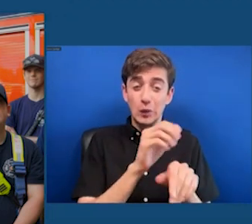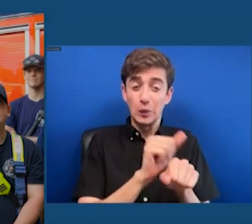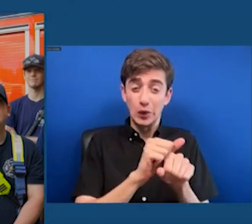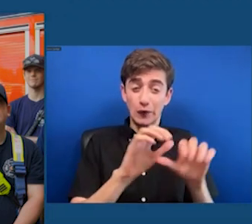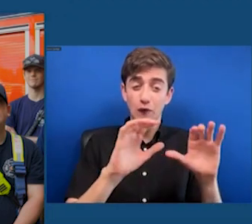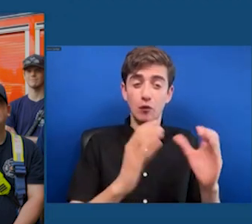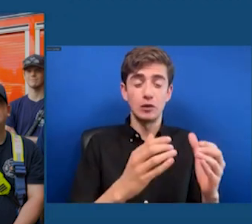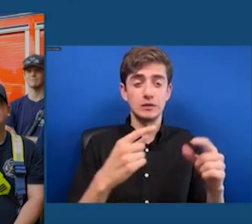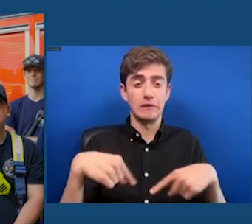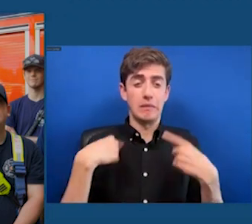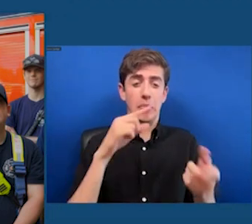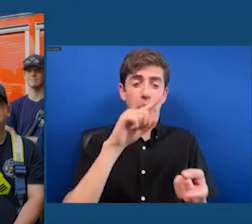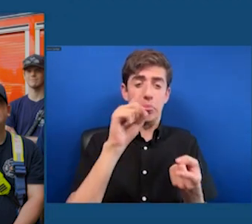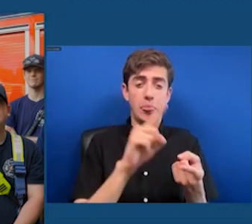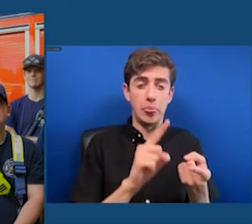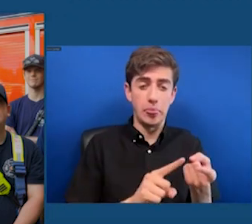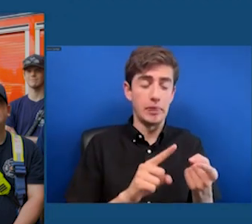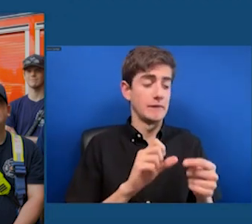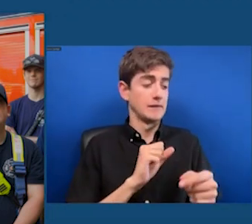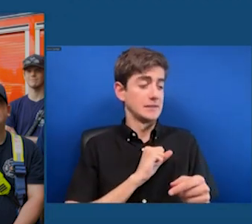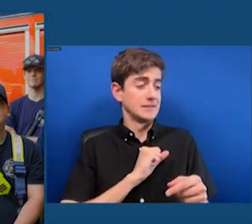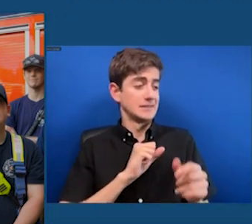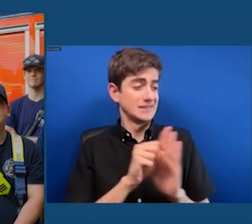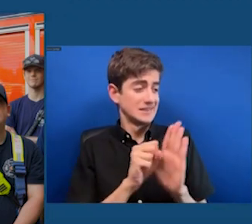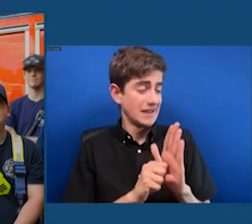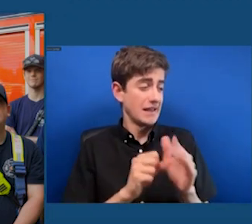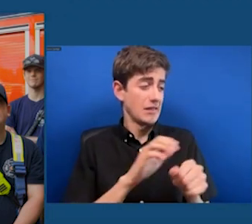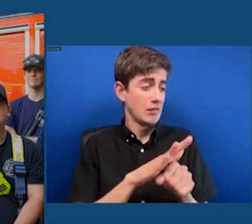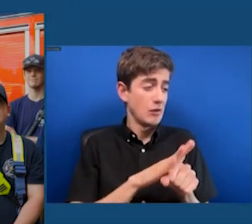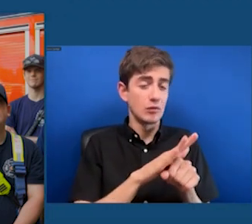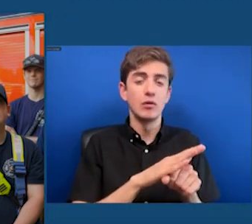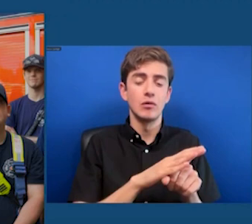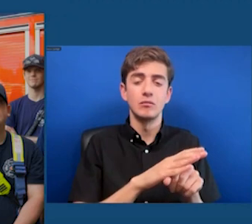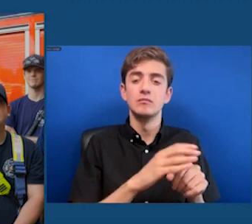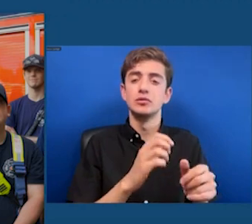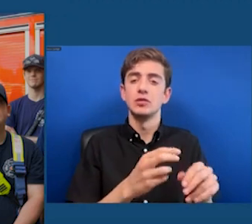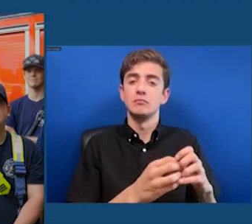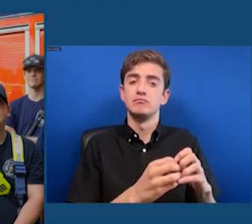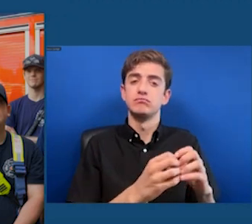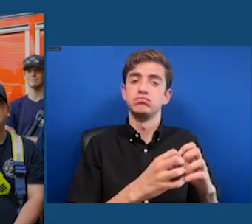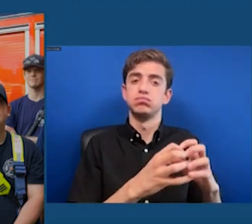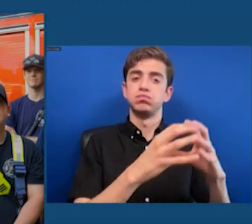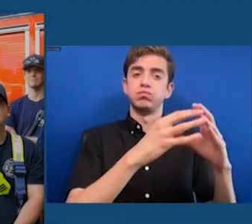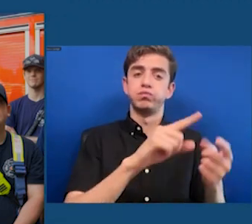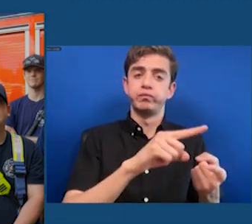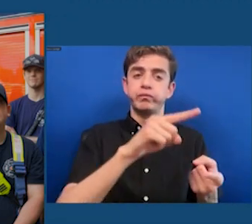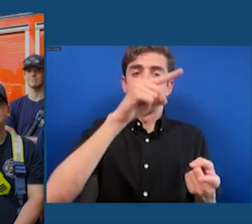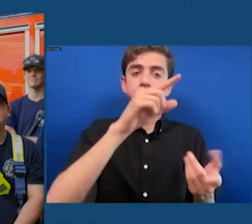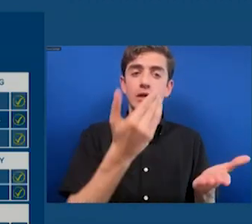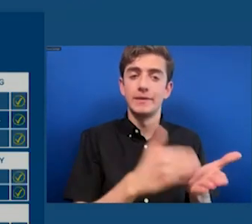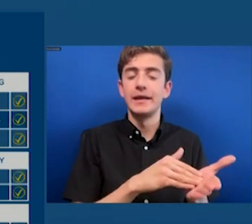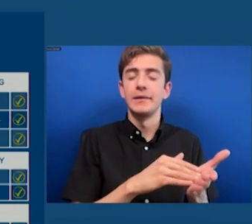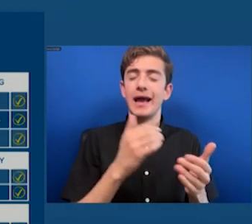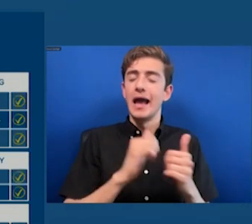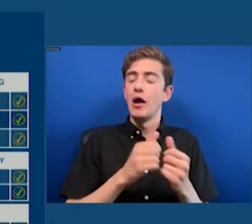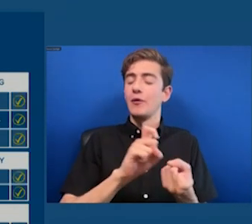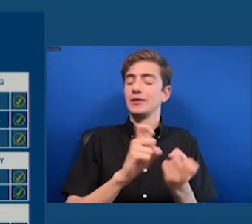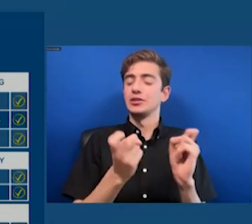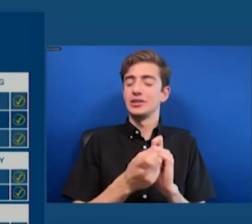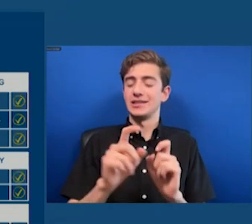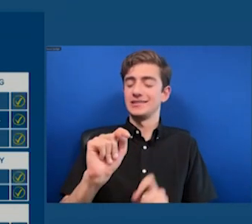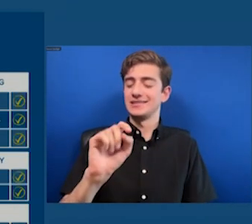local levels with changes to the Tier 6 pension program. I spent 14 years in local